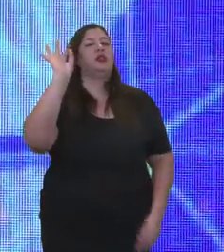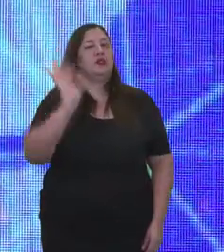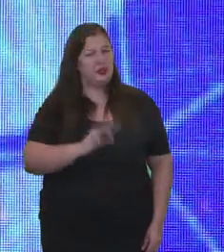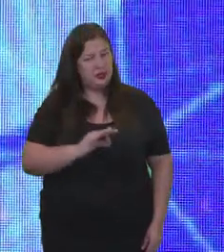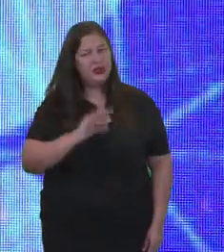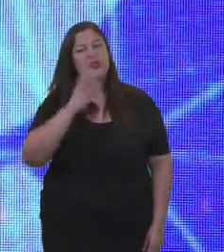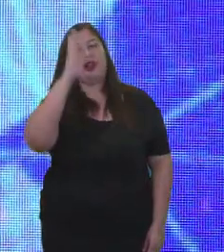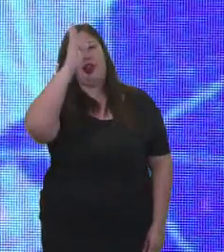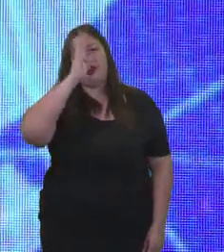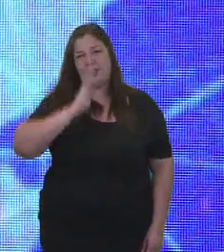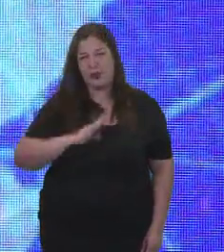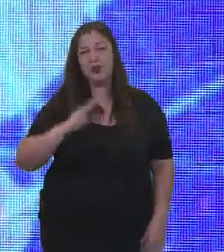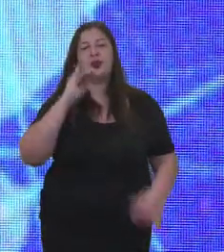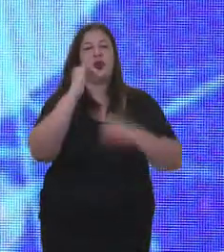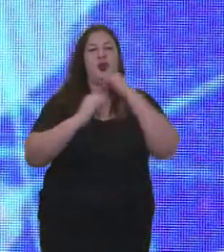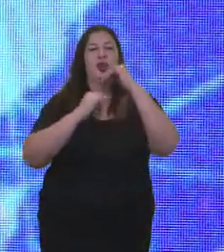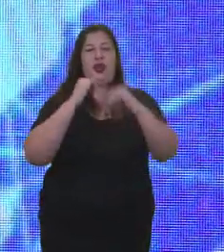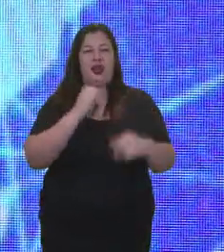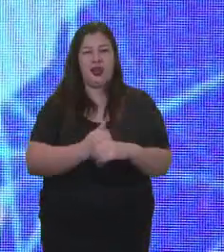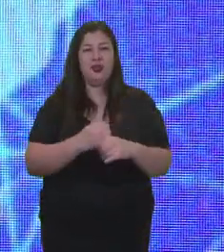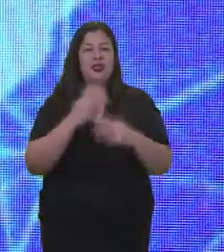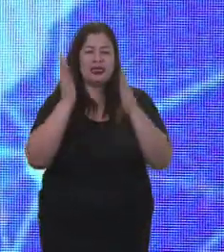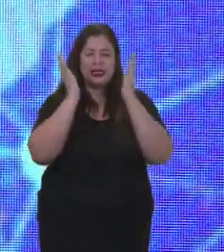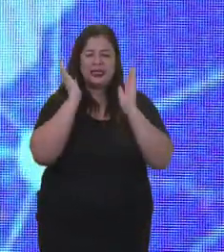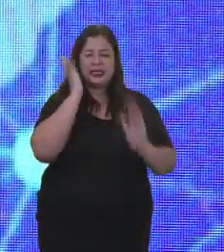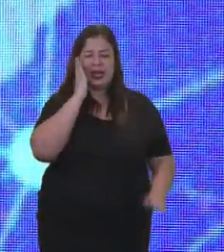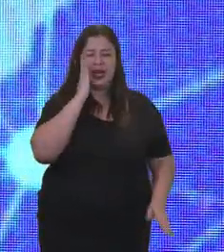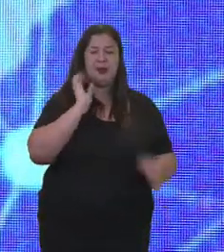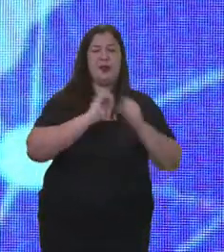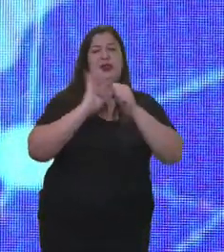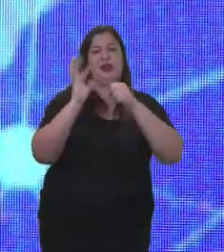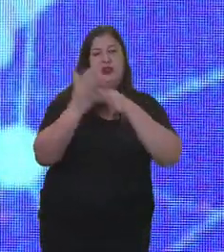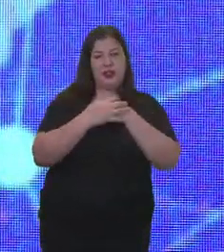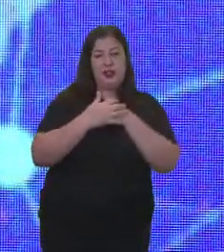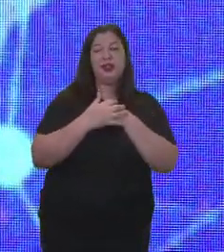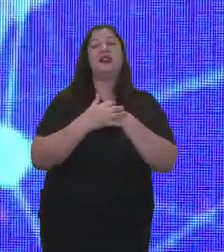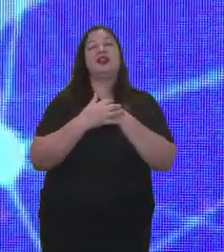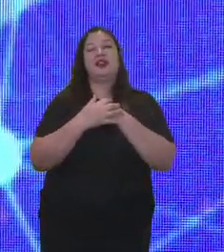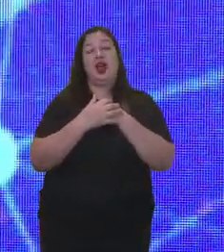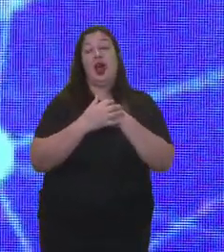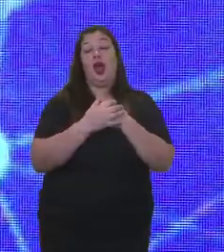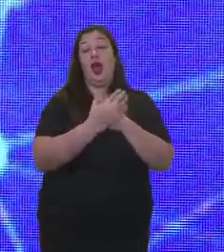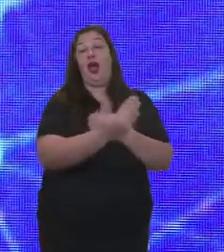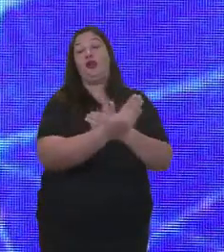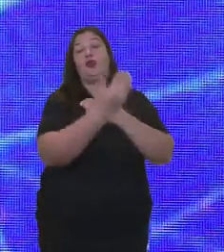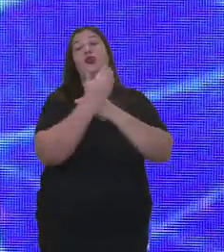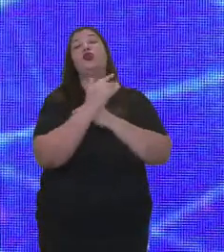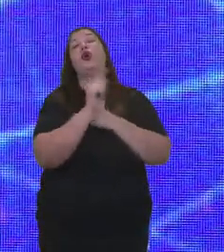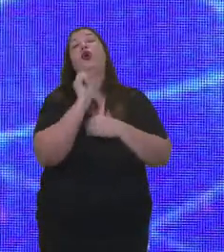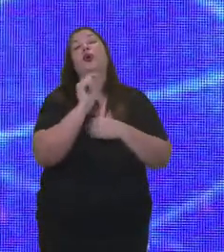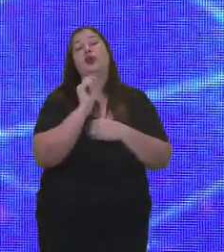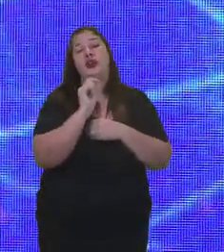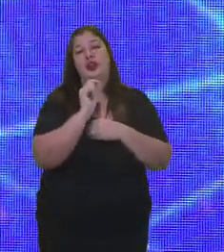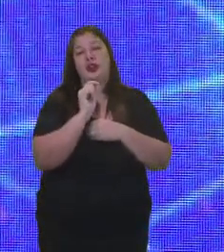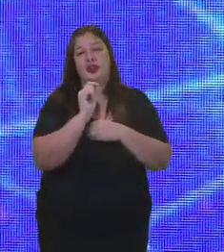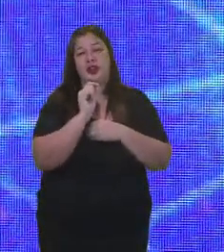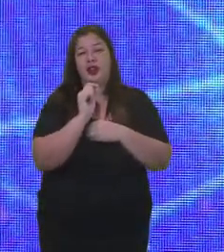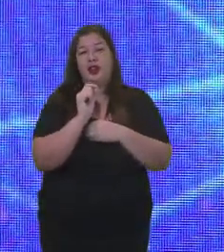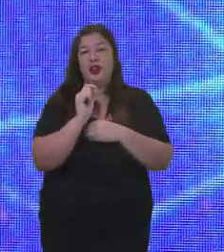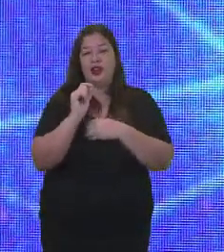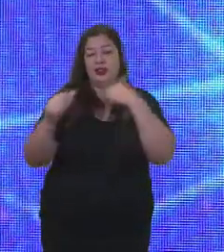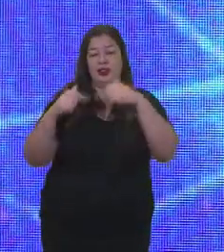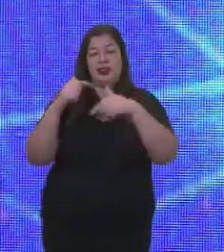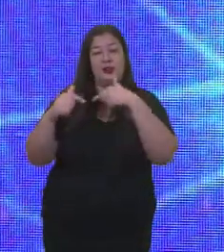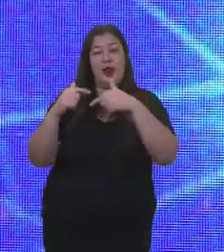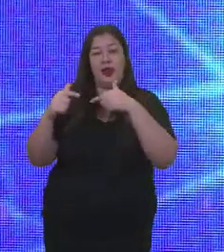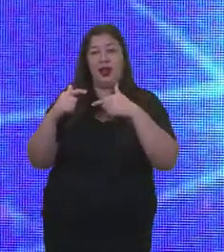presency 100% online. Pandemics made us leave the presential present, and we learned that technology can